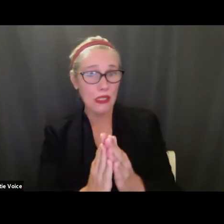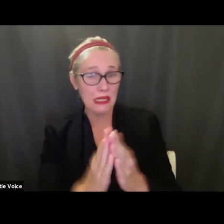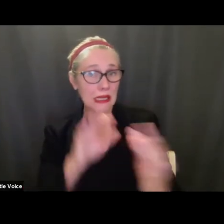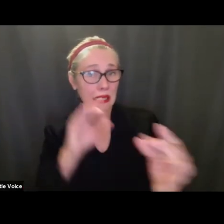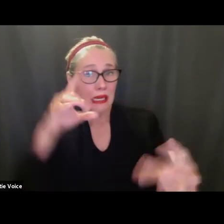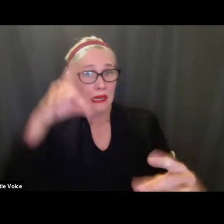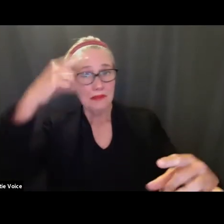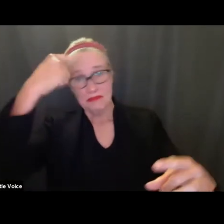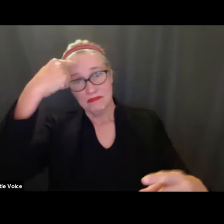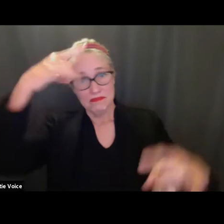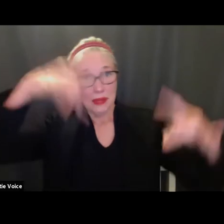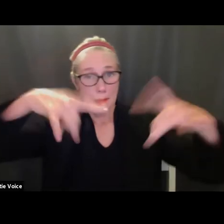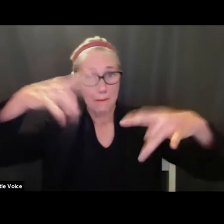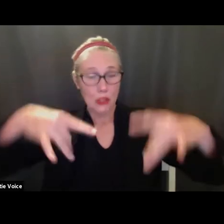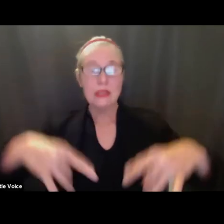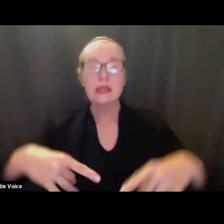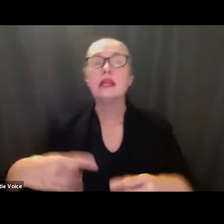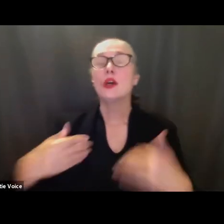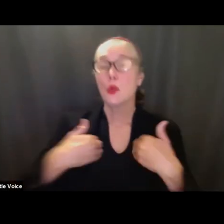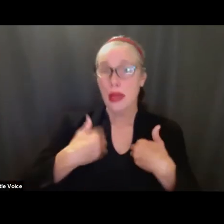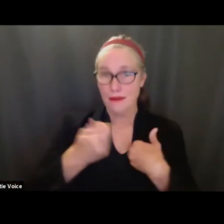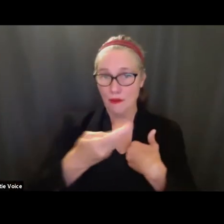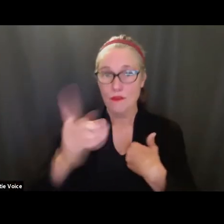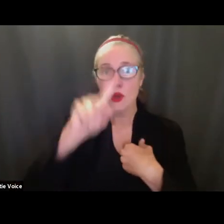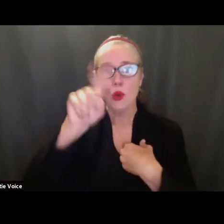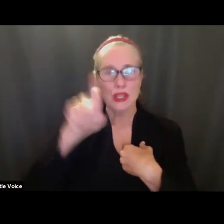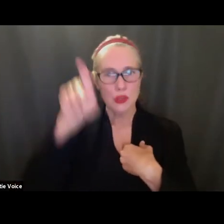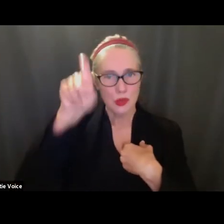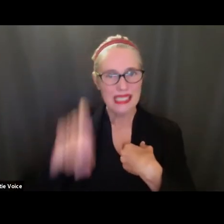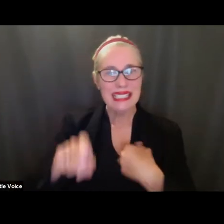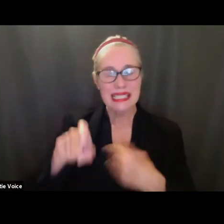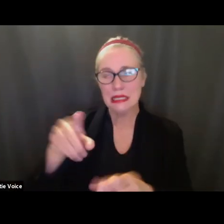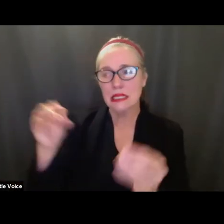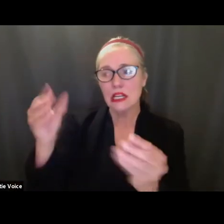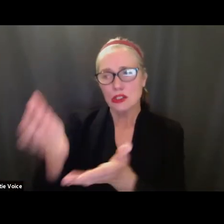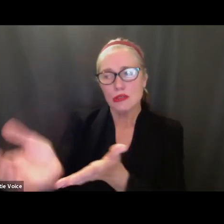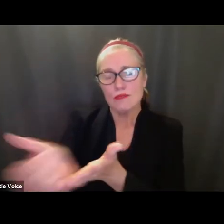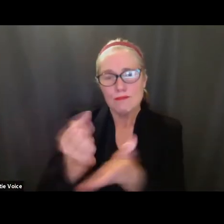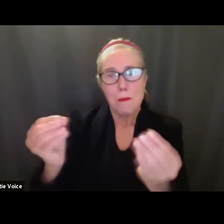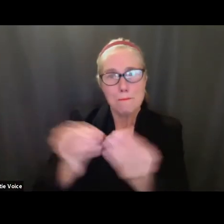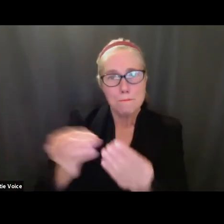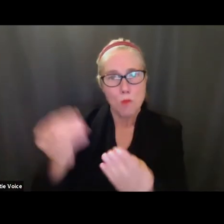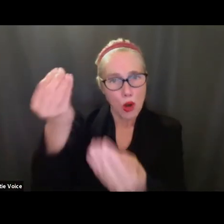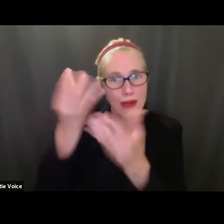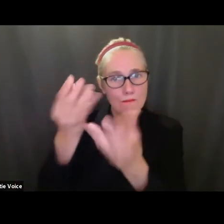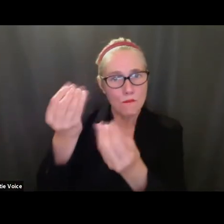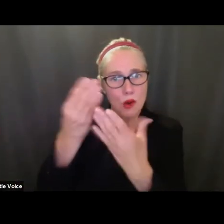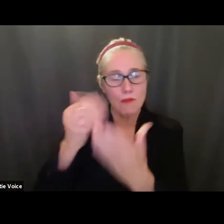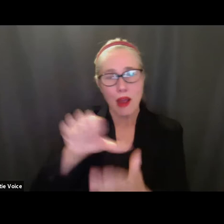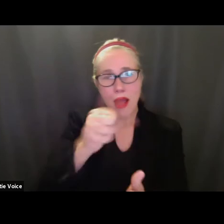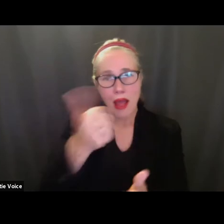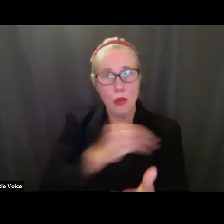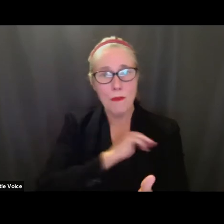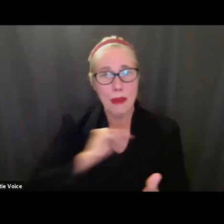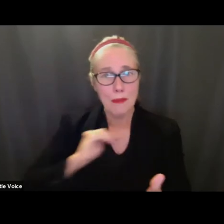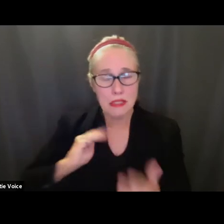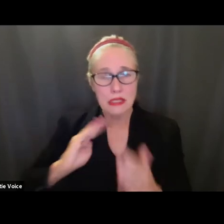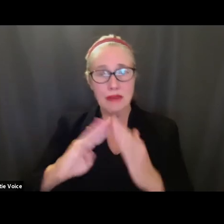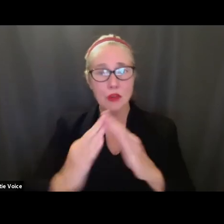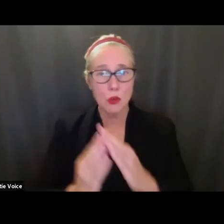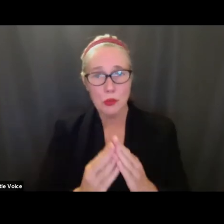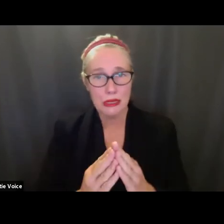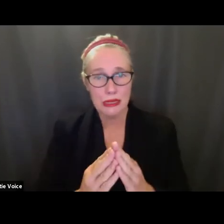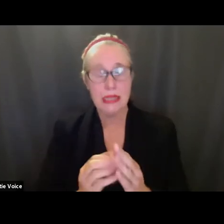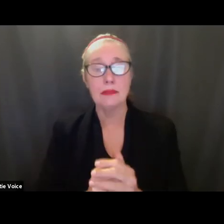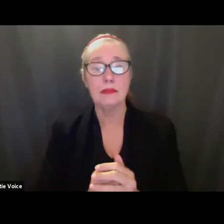gotten several questions that we think would be to gather more input from other members of the community as well